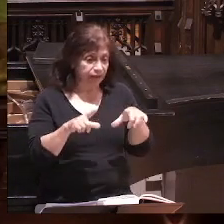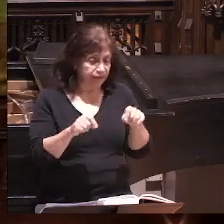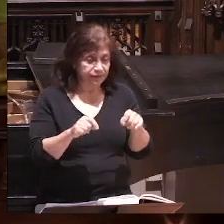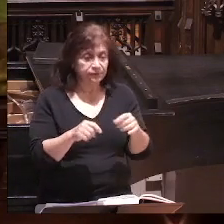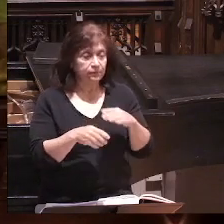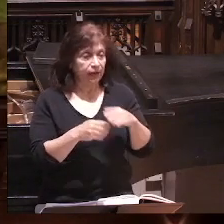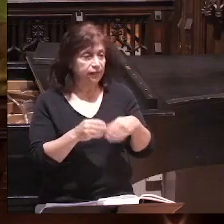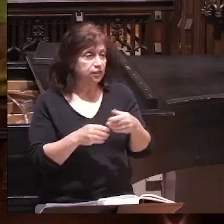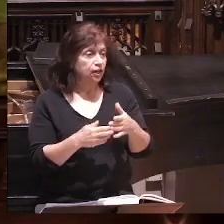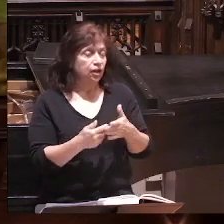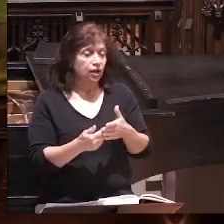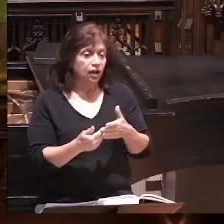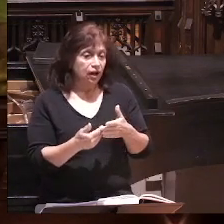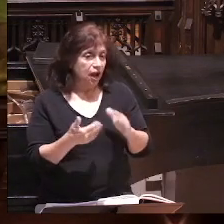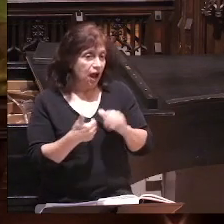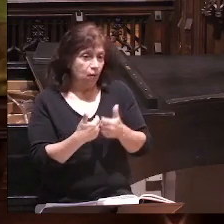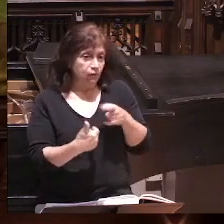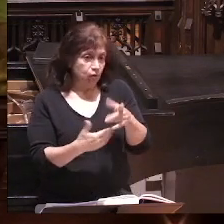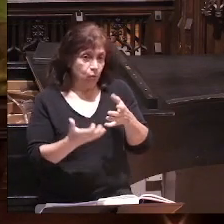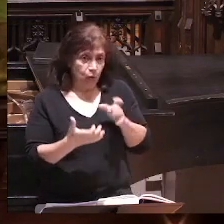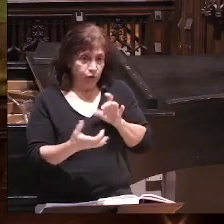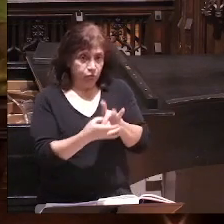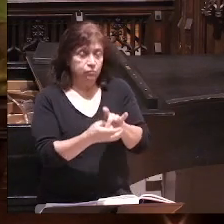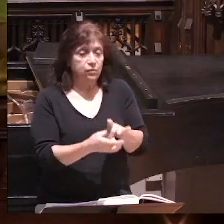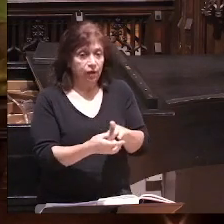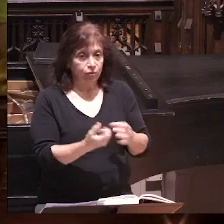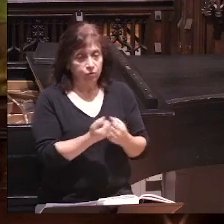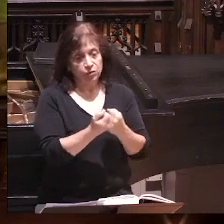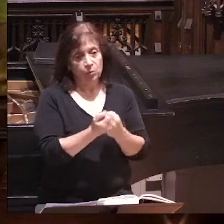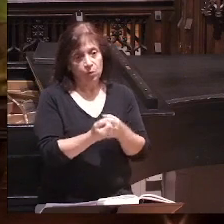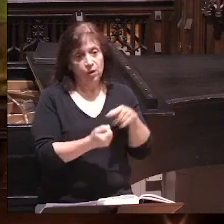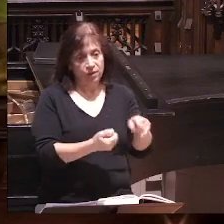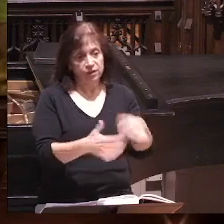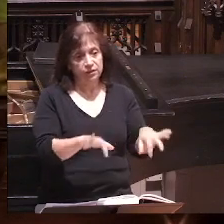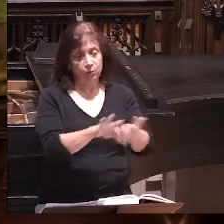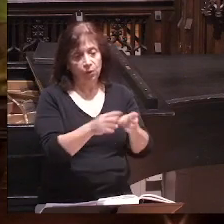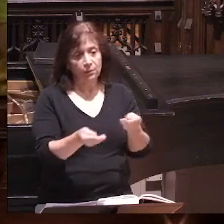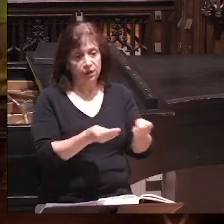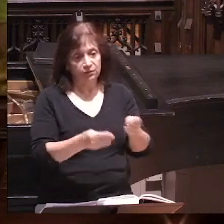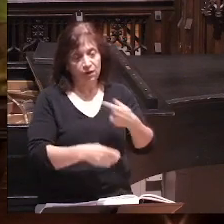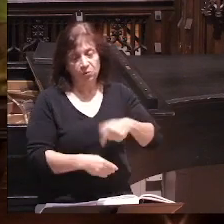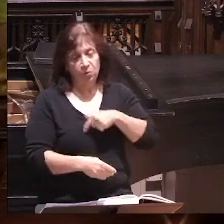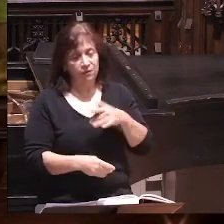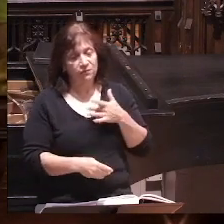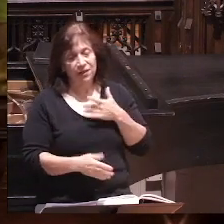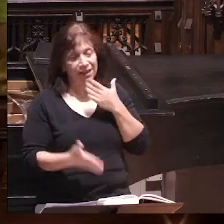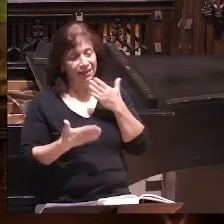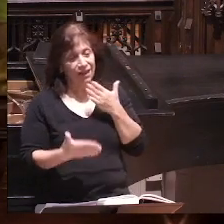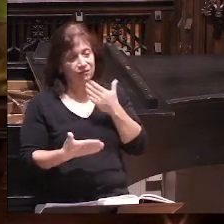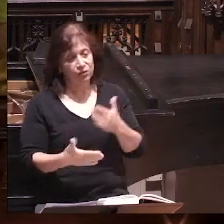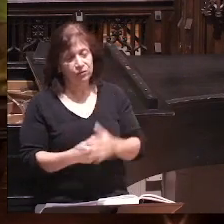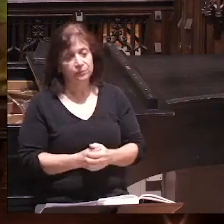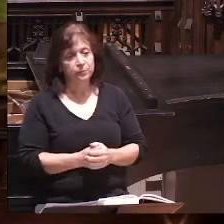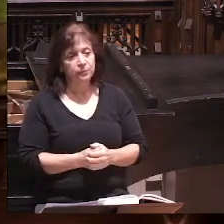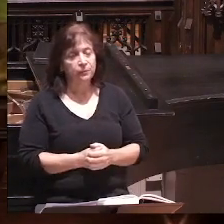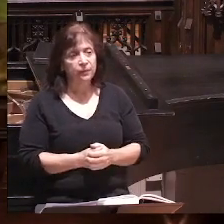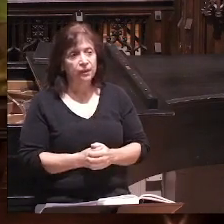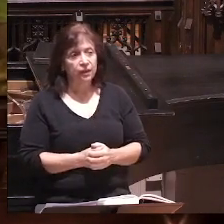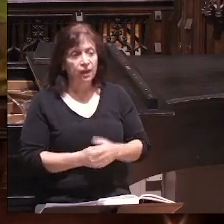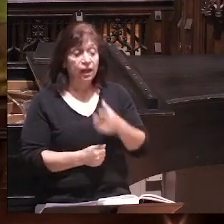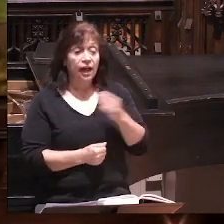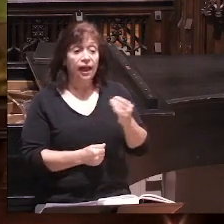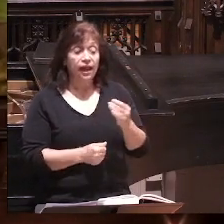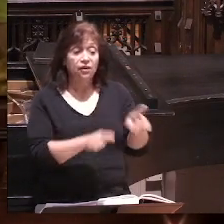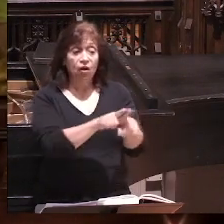well. However you connect to this important ministry, we are incredibly grateful. And there is